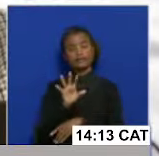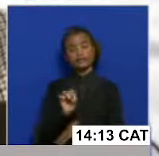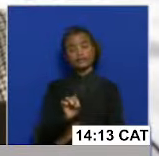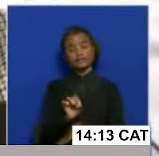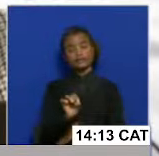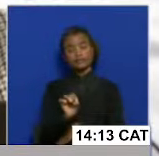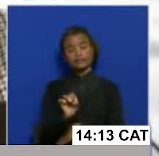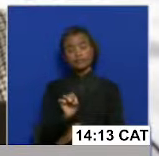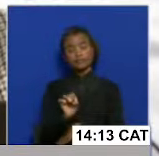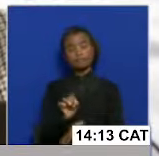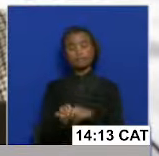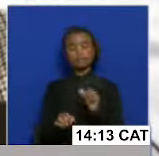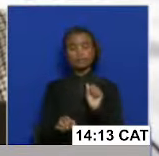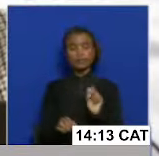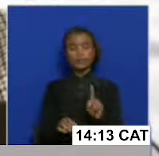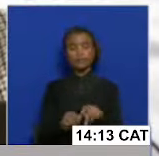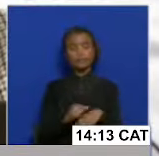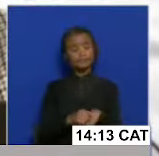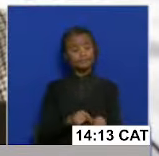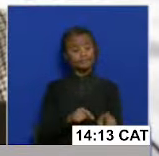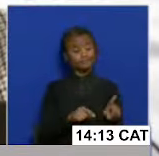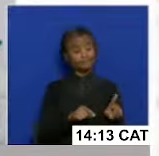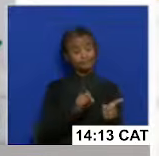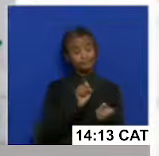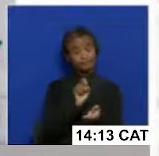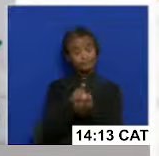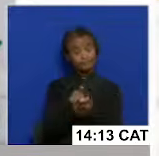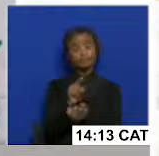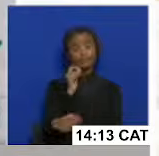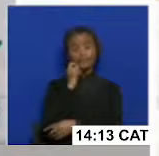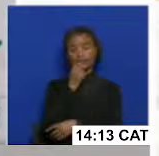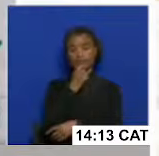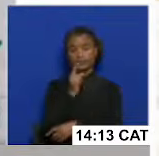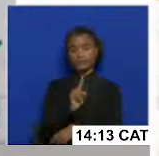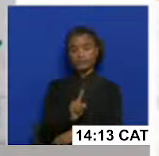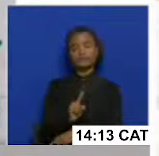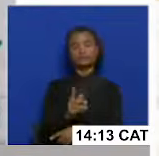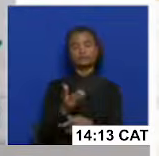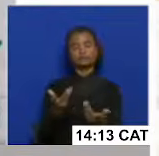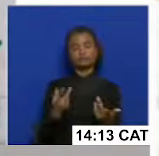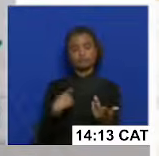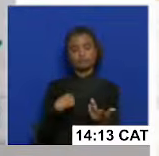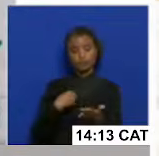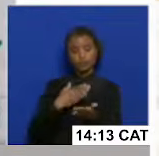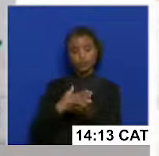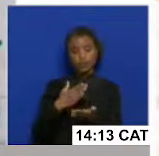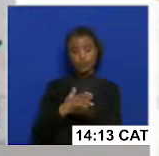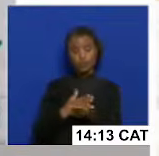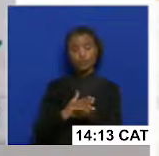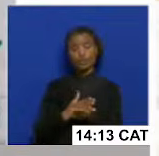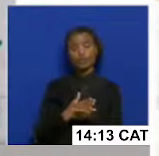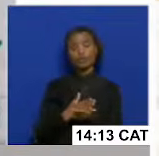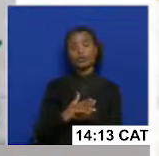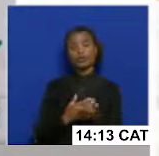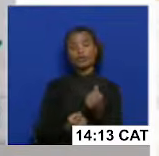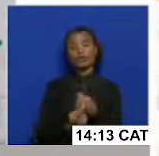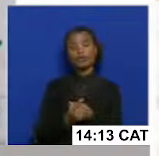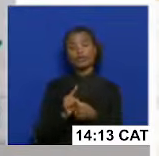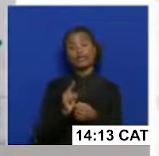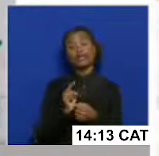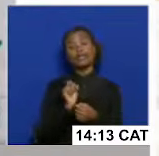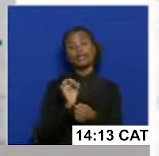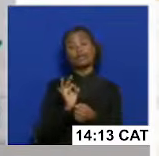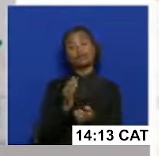Okay. She says to you, I'm sure that nothing will come from this if you can get through to whoever is the IPID